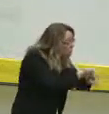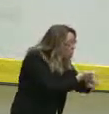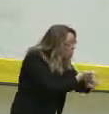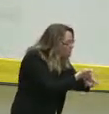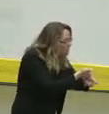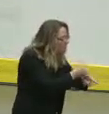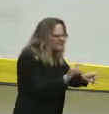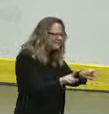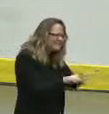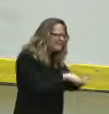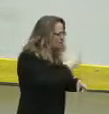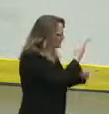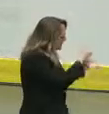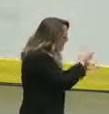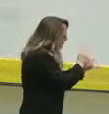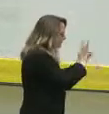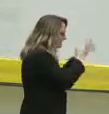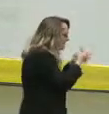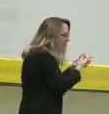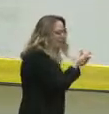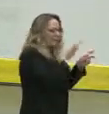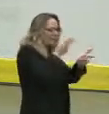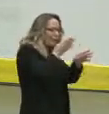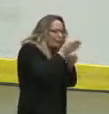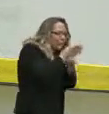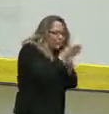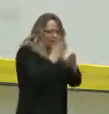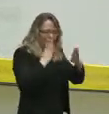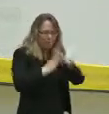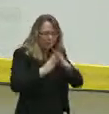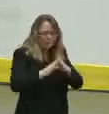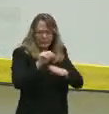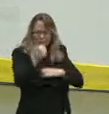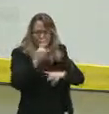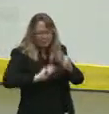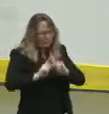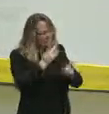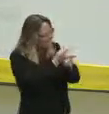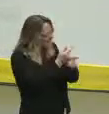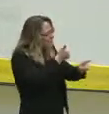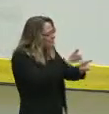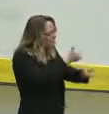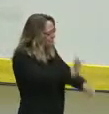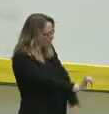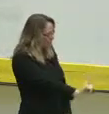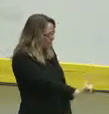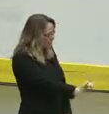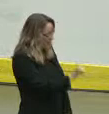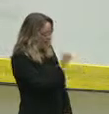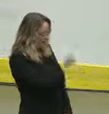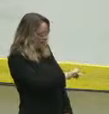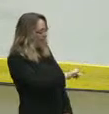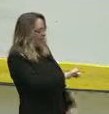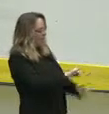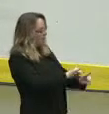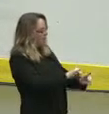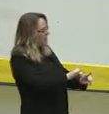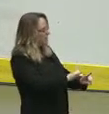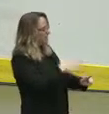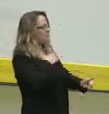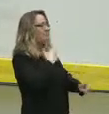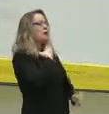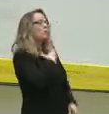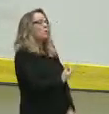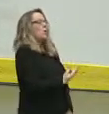career, your family, your community, and others around you. That alumnus's wish for